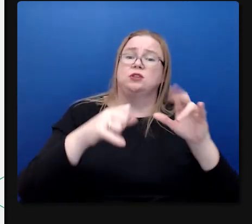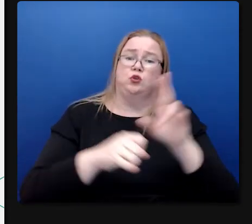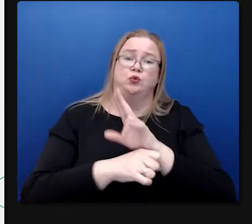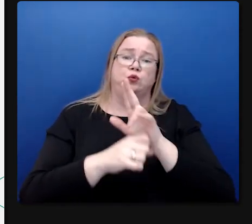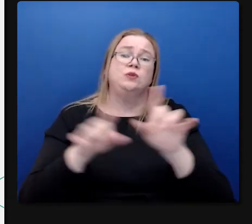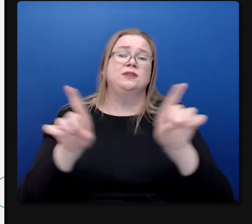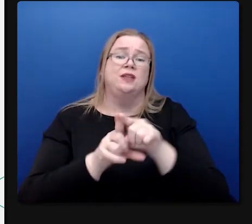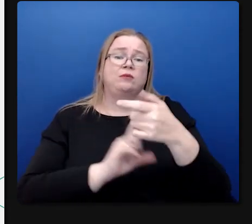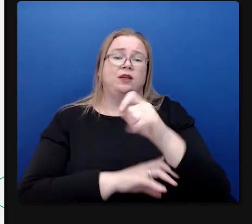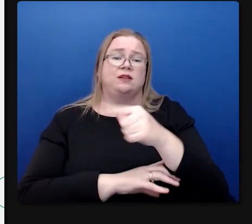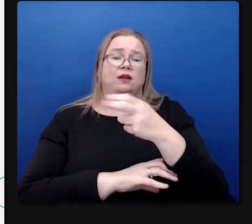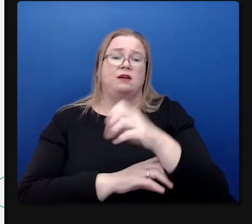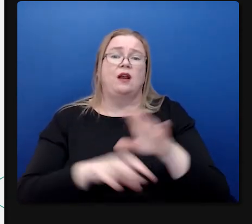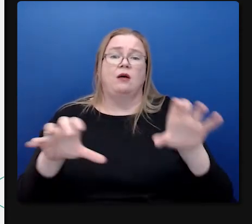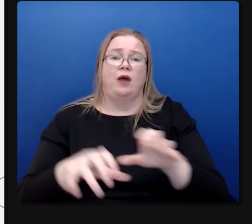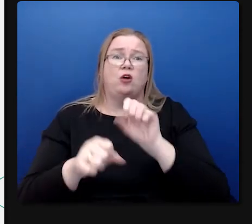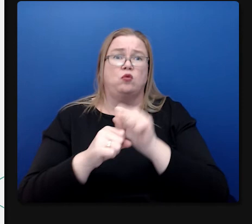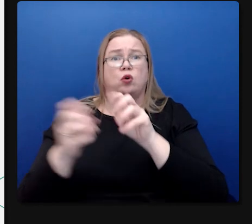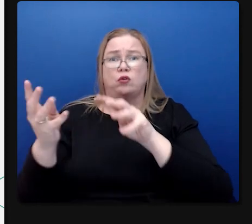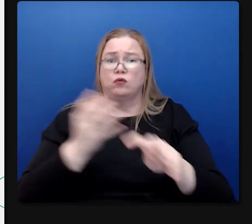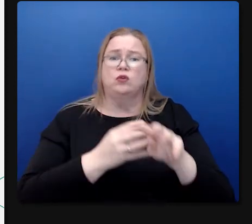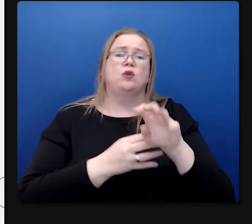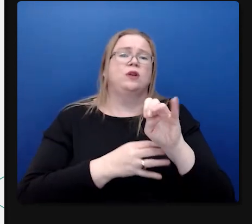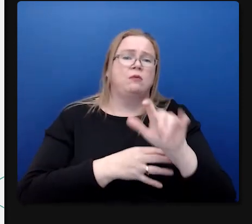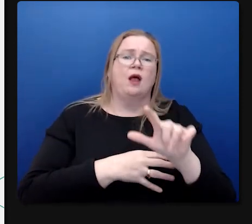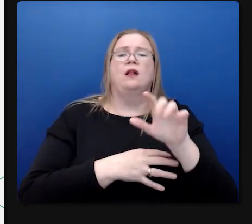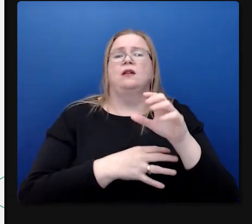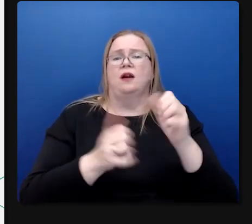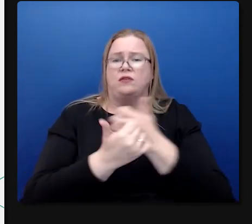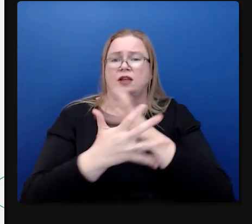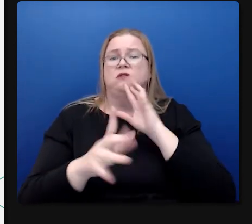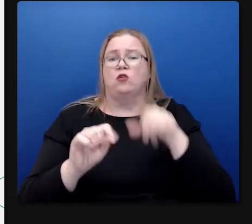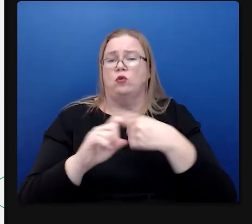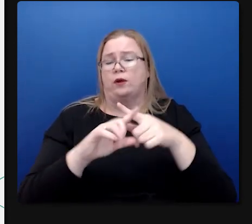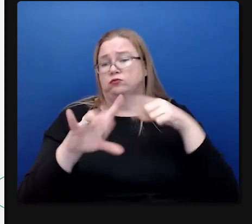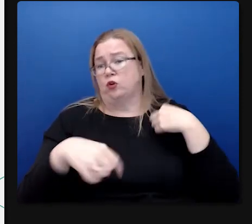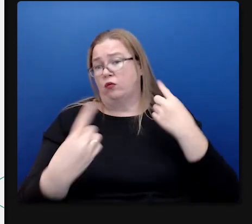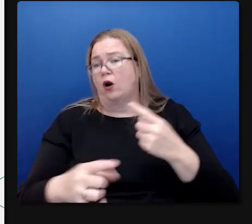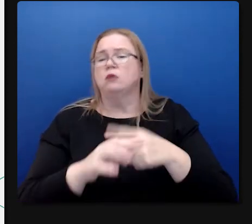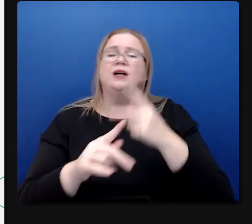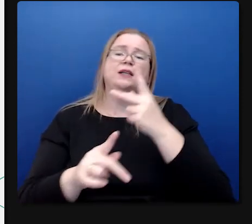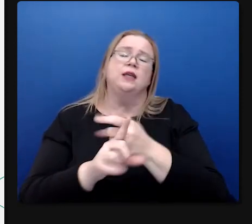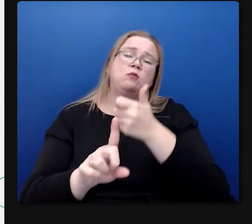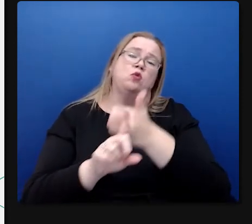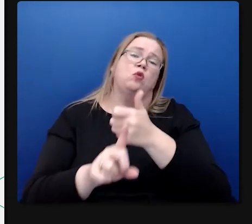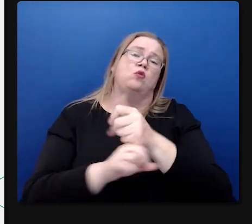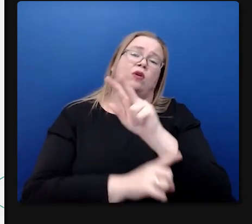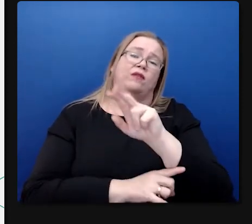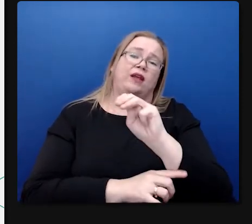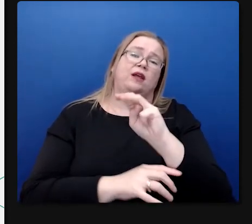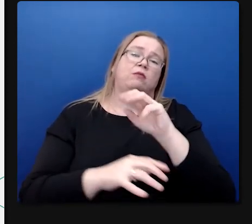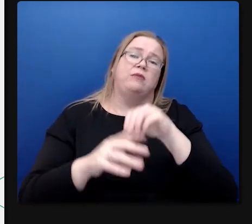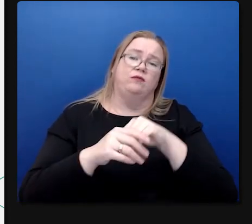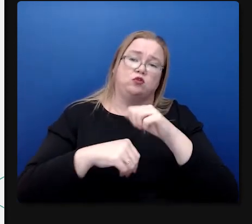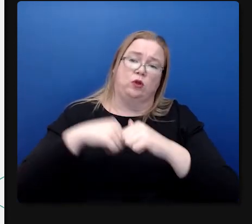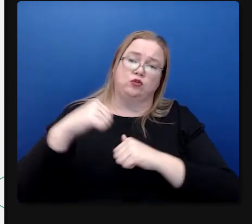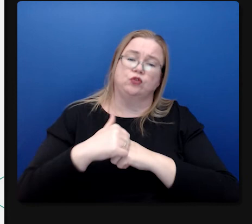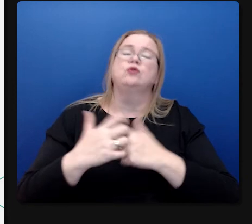still use the same GitHub Actions workflows and YAML syntax we've been talking about. You will just maintain your own VM